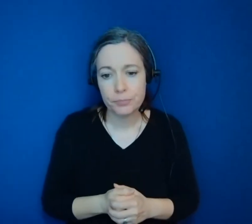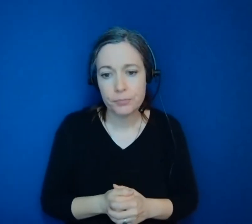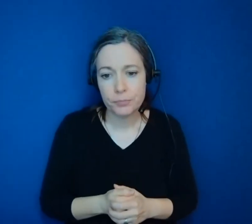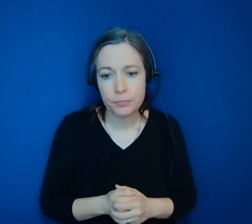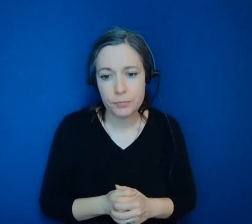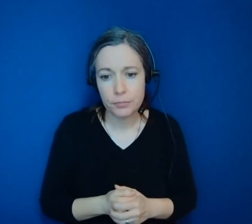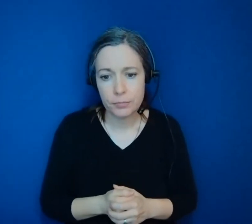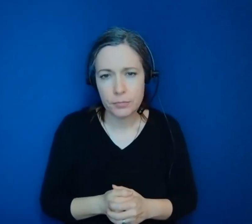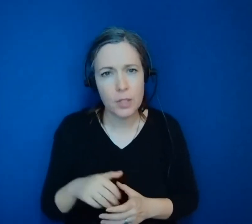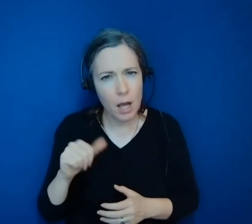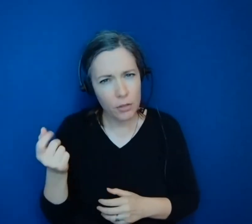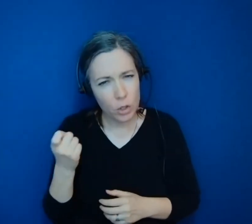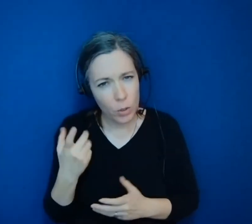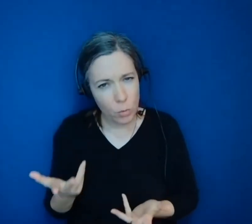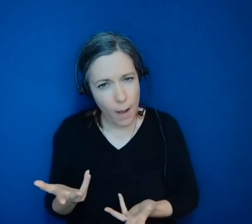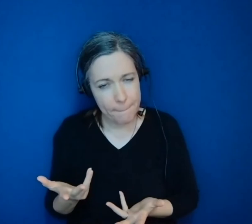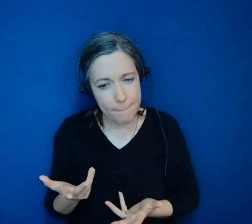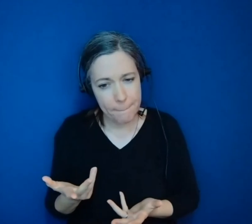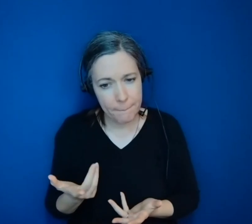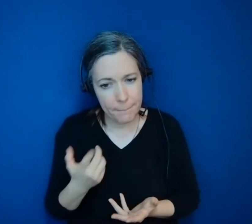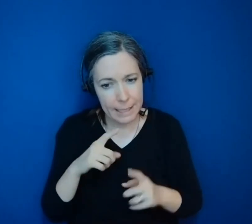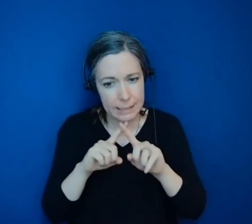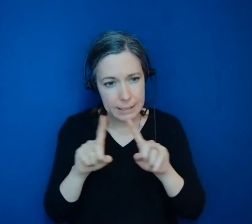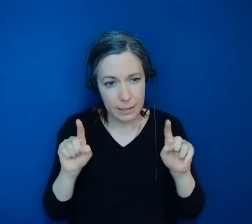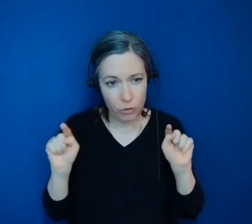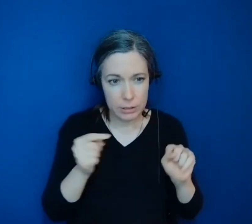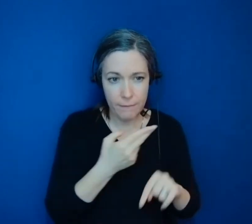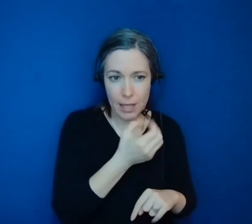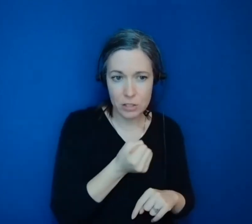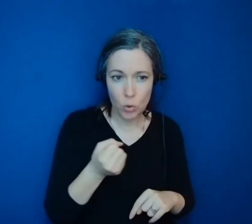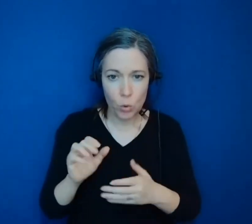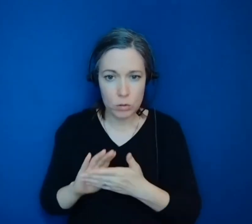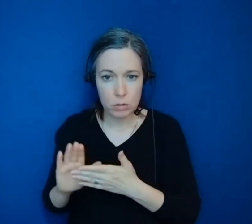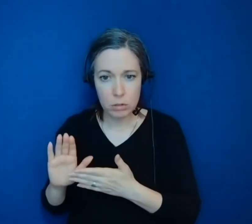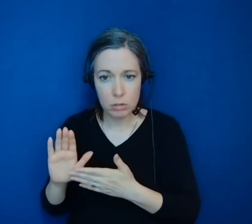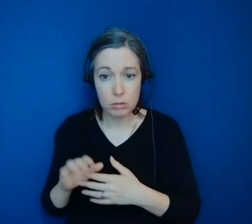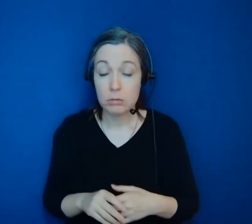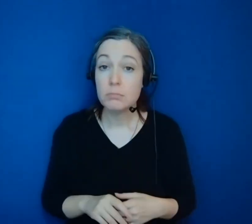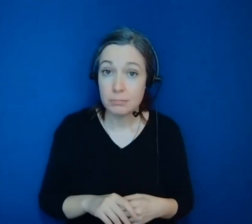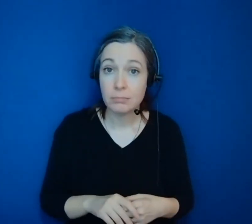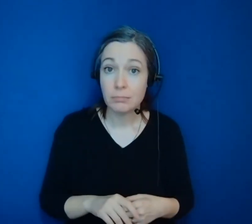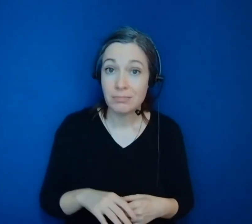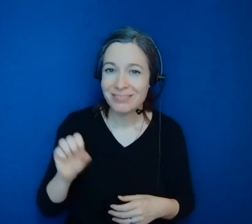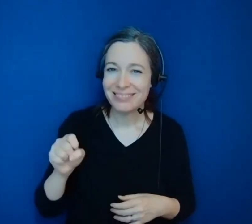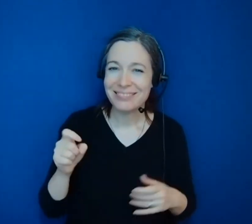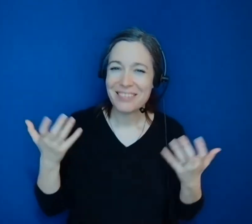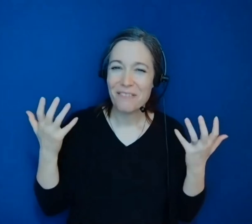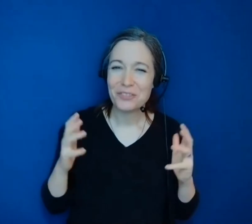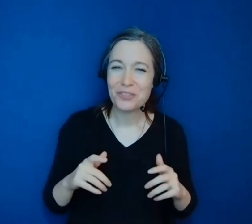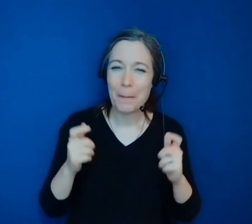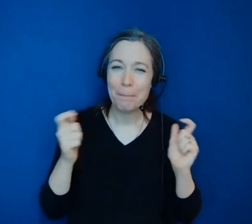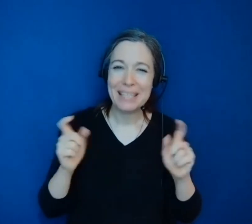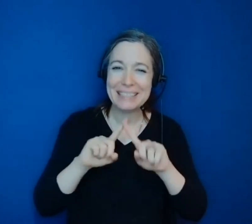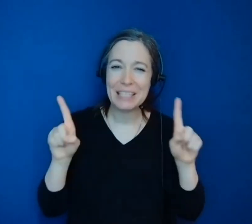What was other question it was different to high school and college. Yeah, you covered it. What was the biggest